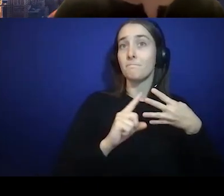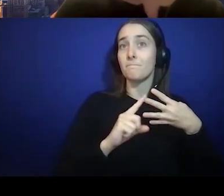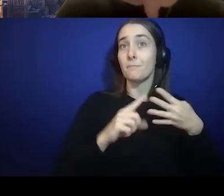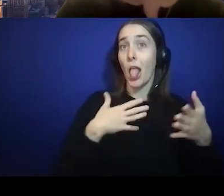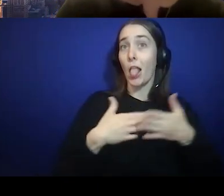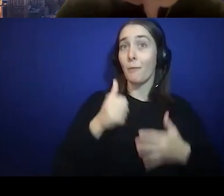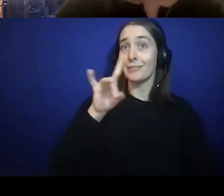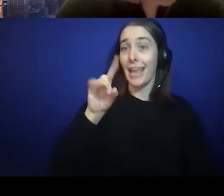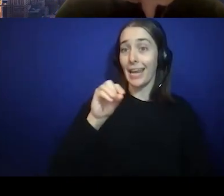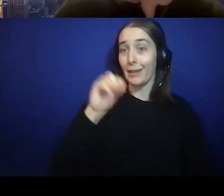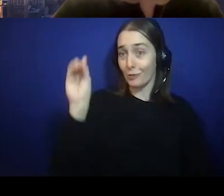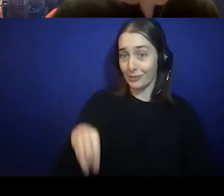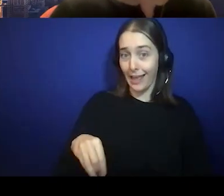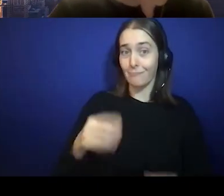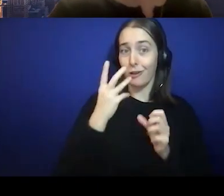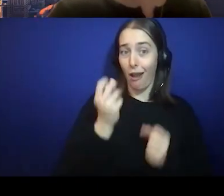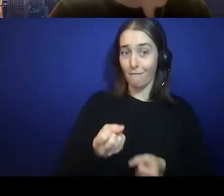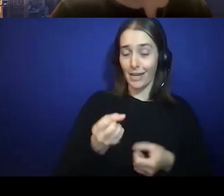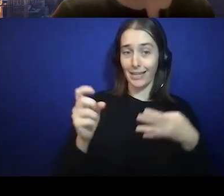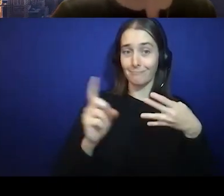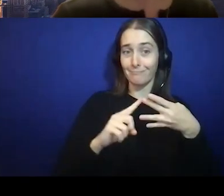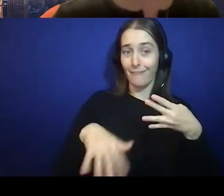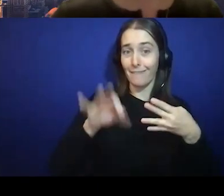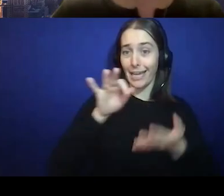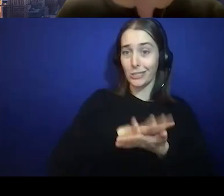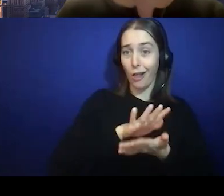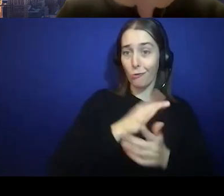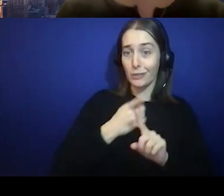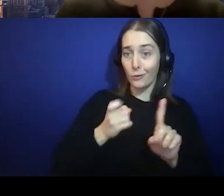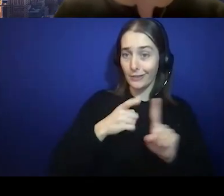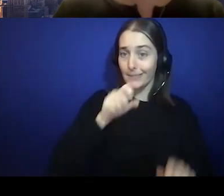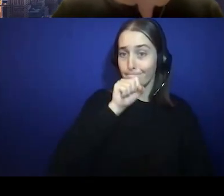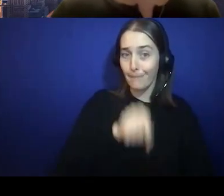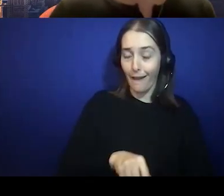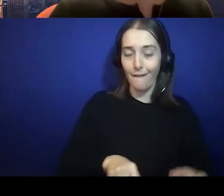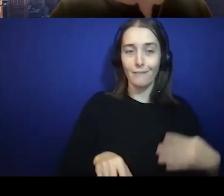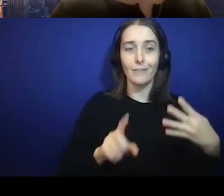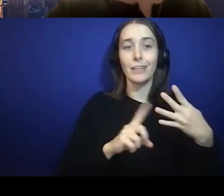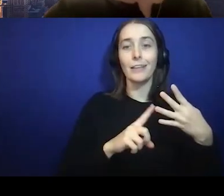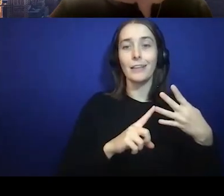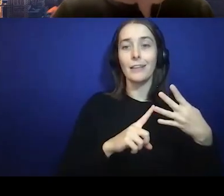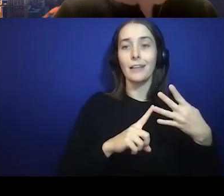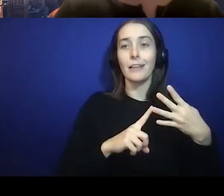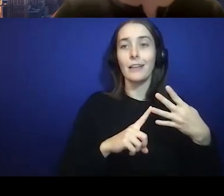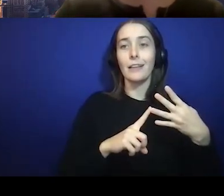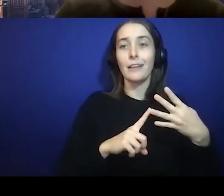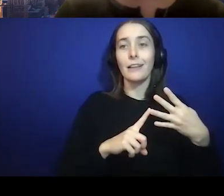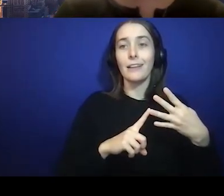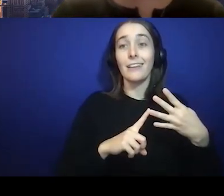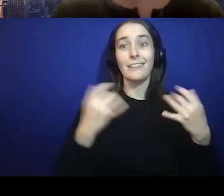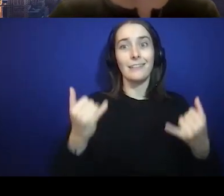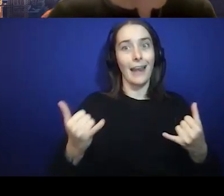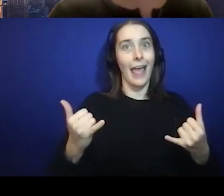almost 80% confident in finding scholarly sources. I love that. And here's where we start to get